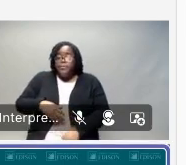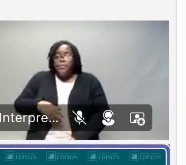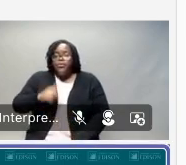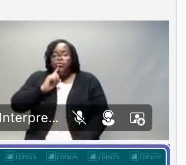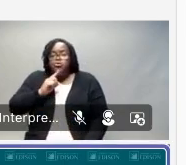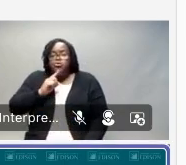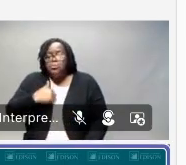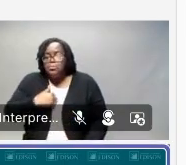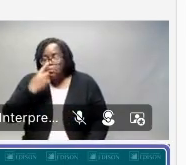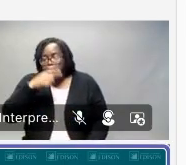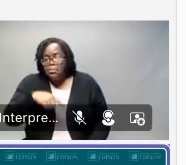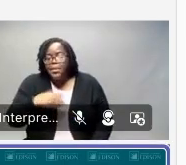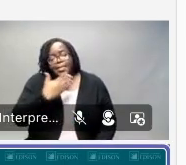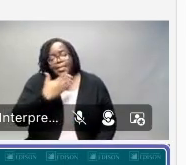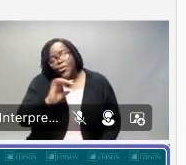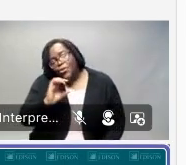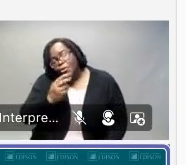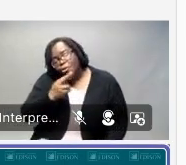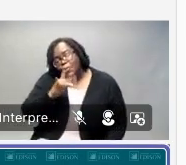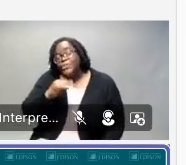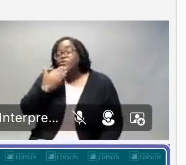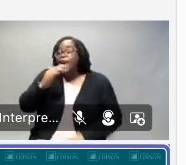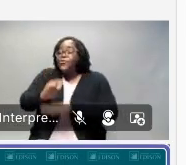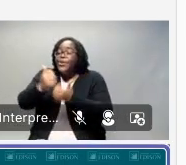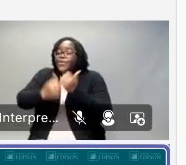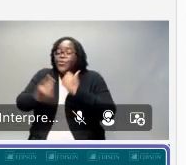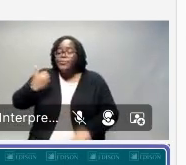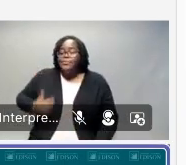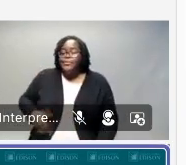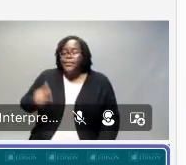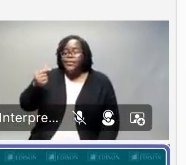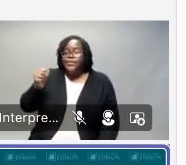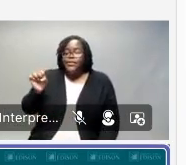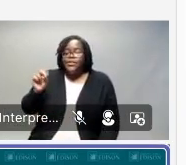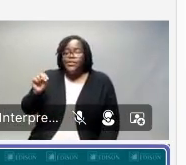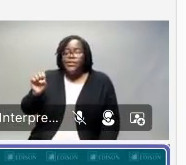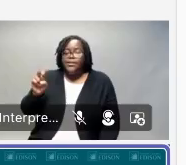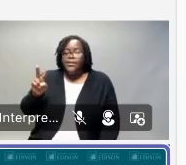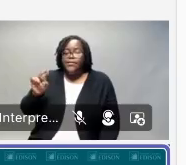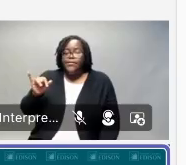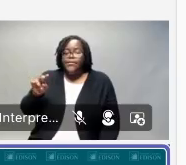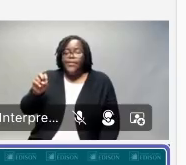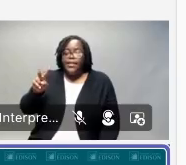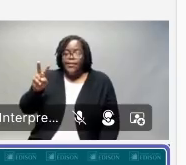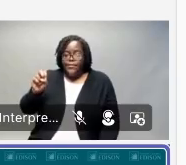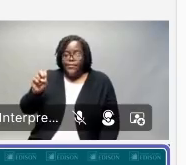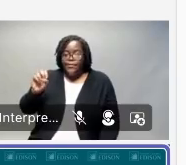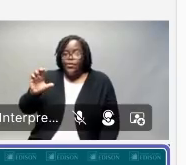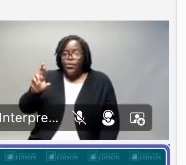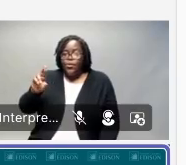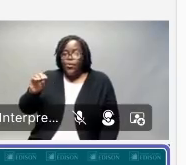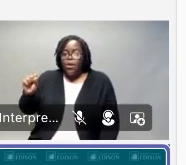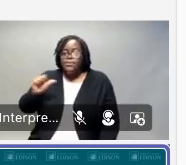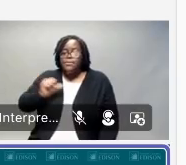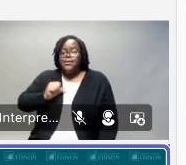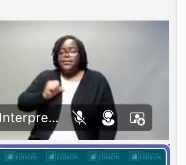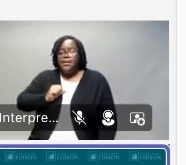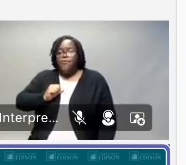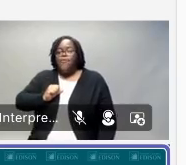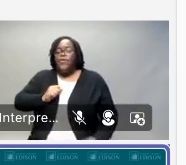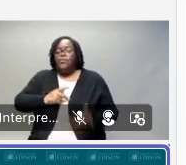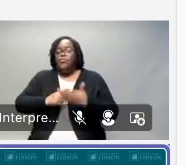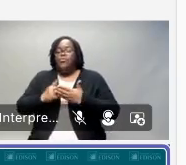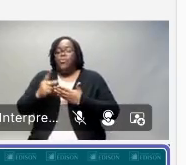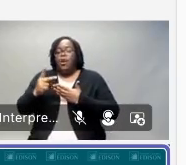Sure. Thanks, Christy. And good afternoon, everyone. My name is Genevieve Cross. I'm on our distribution project management